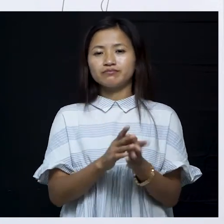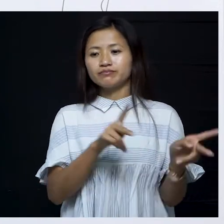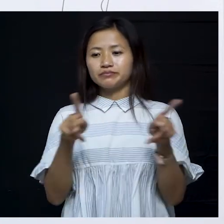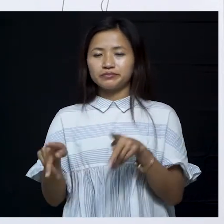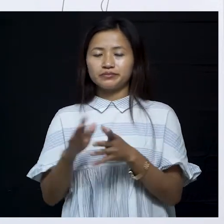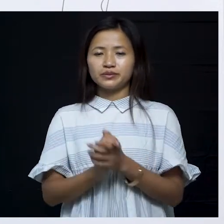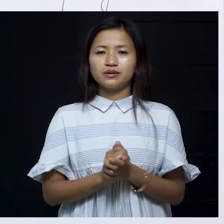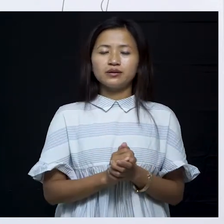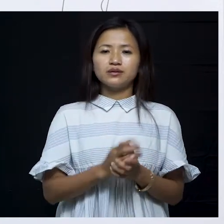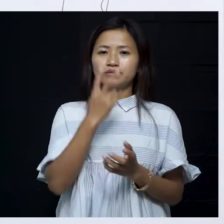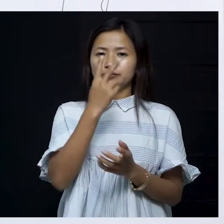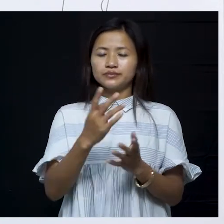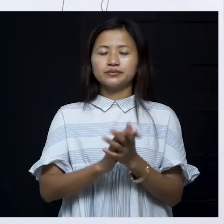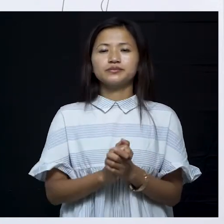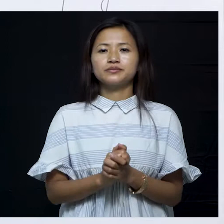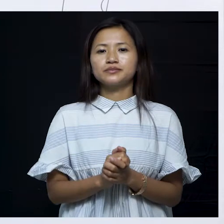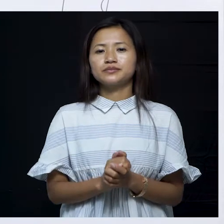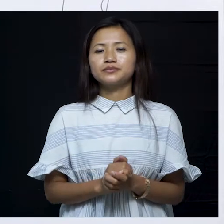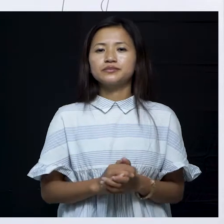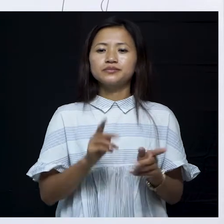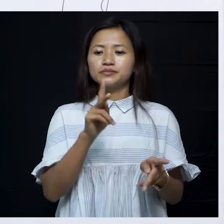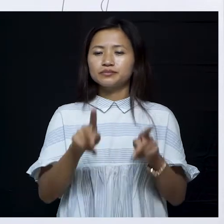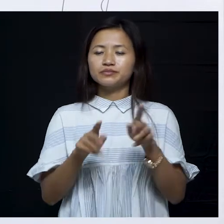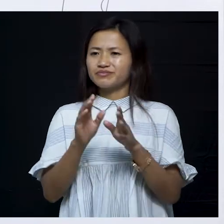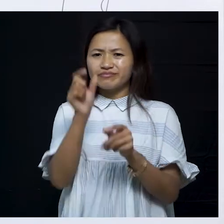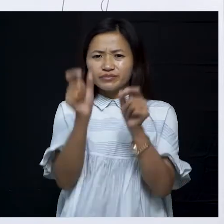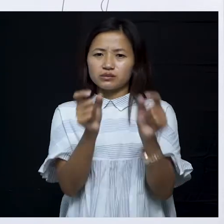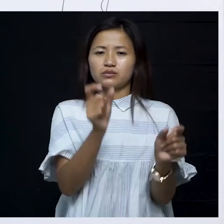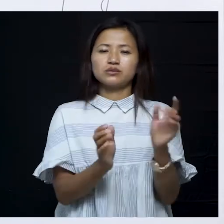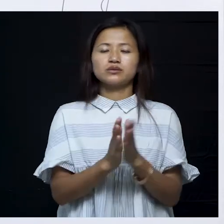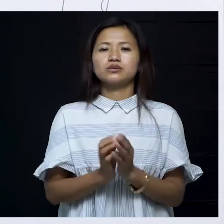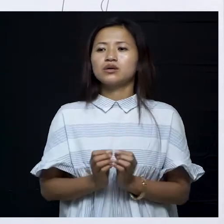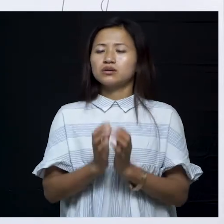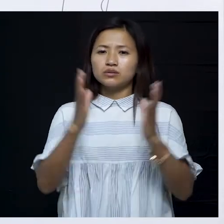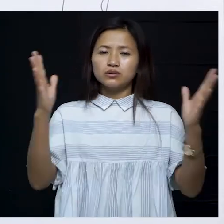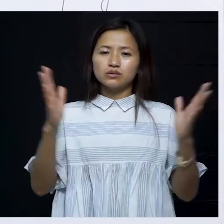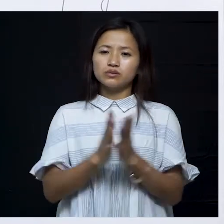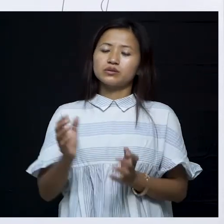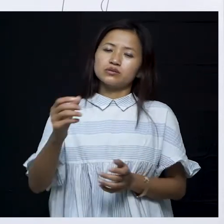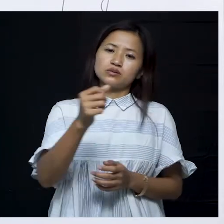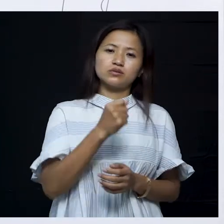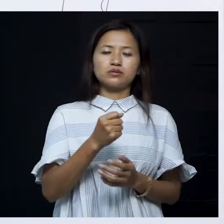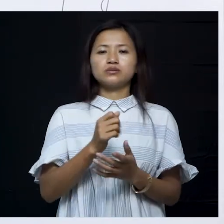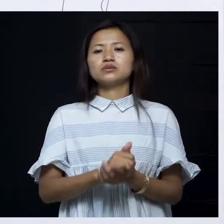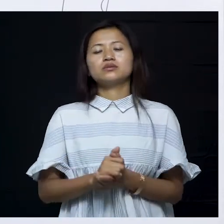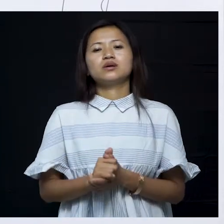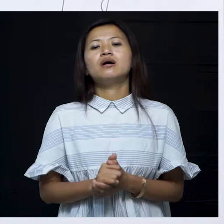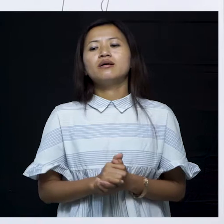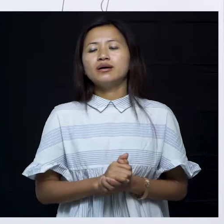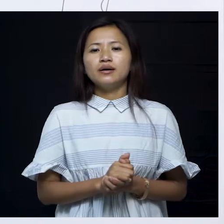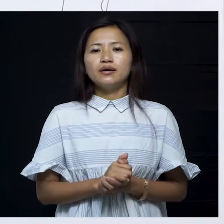mainly focus on family planning so that the population explosion can be controlled, right?